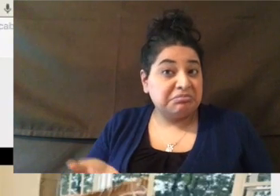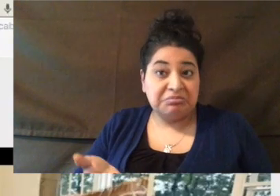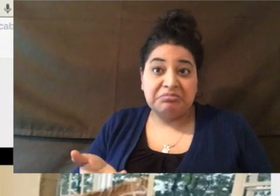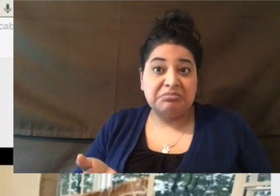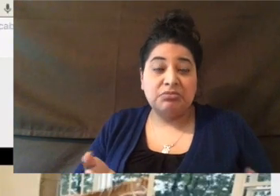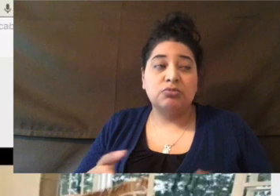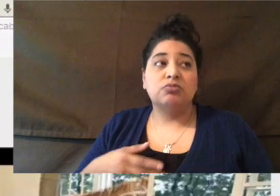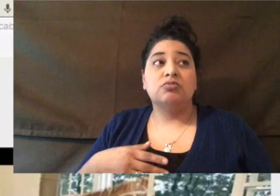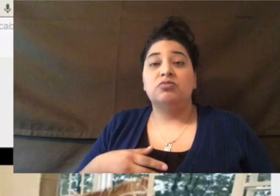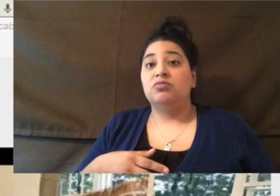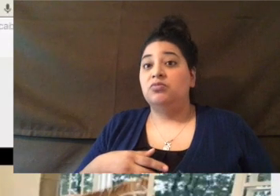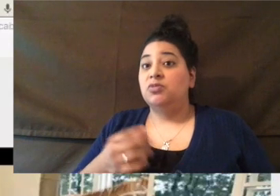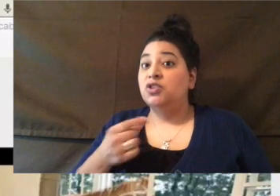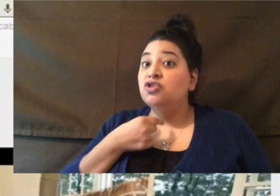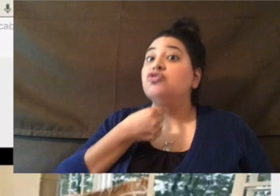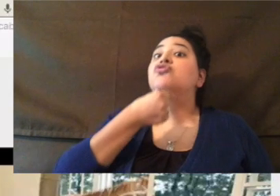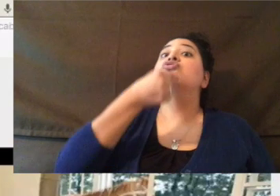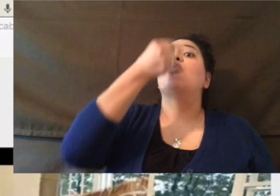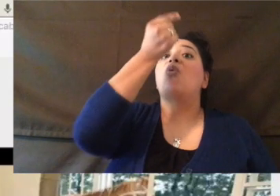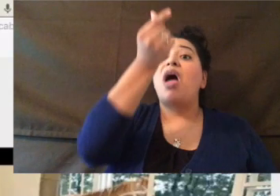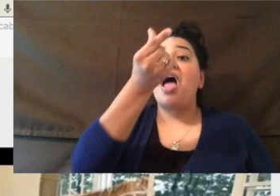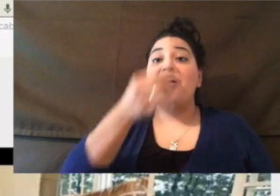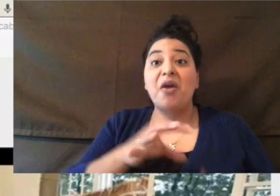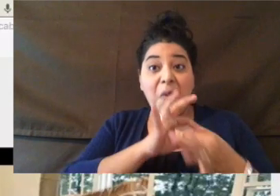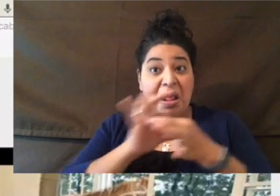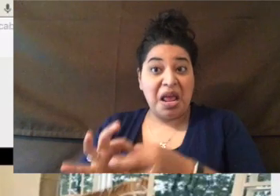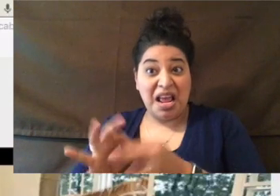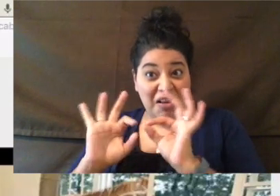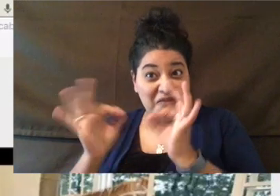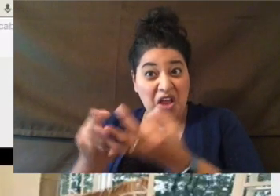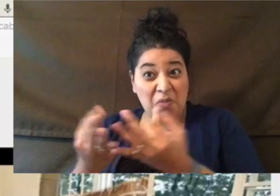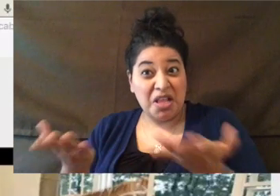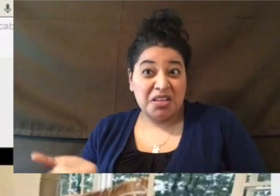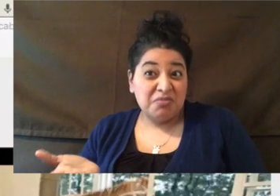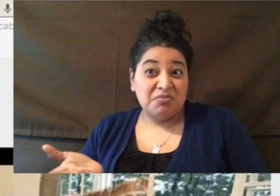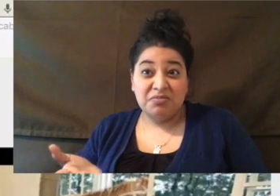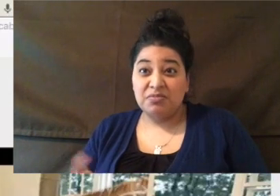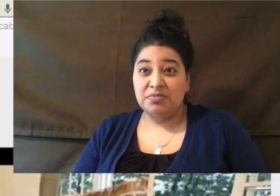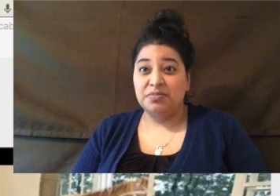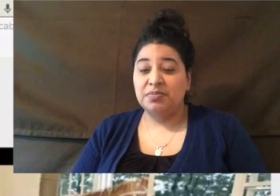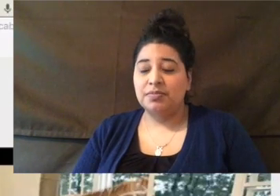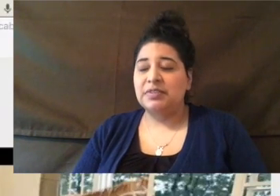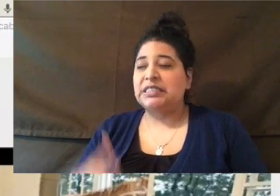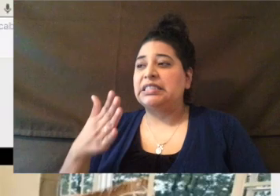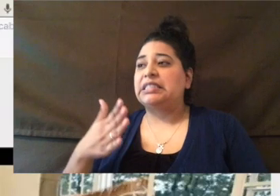Are the giraffes related? Oops, spelled wash wrong up here.